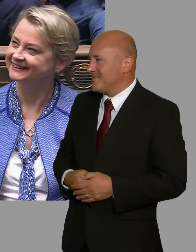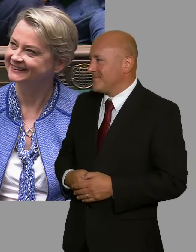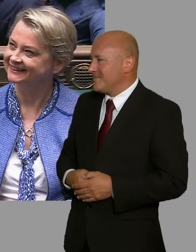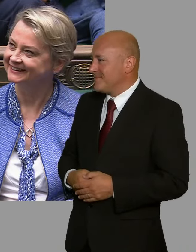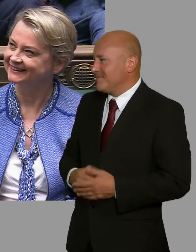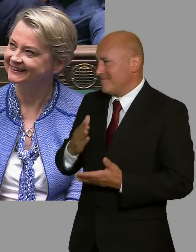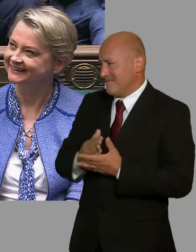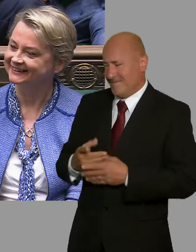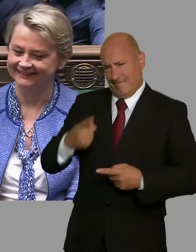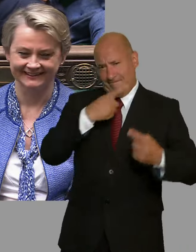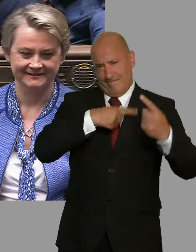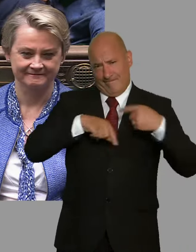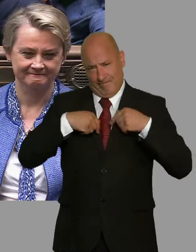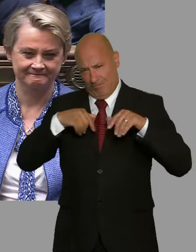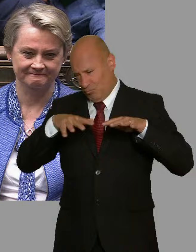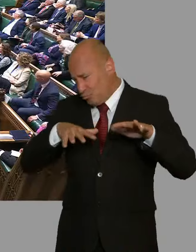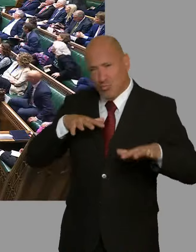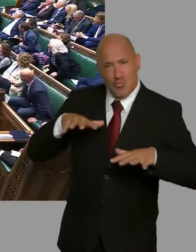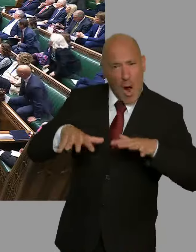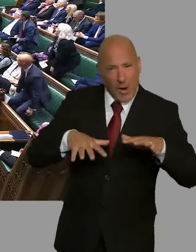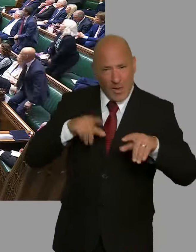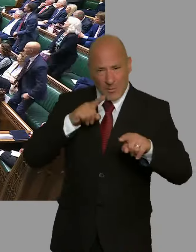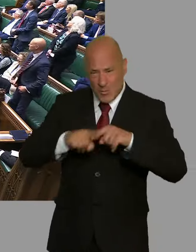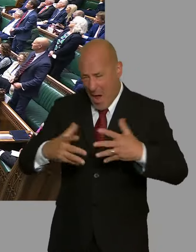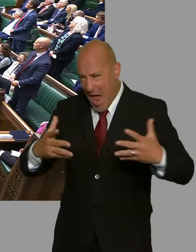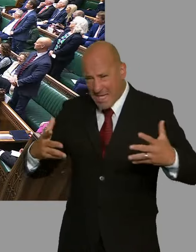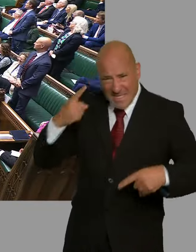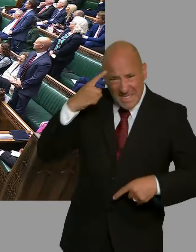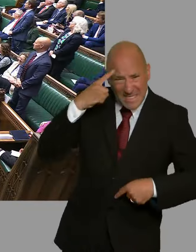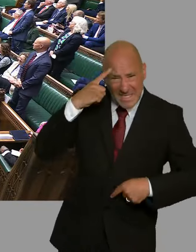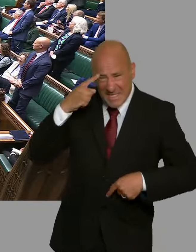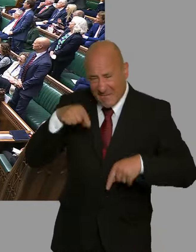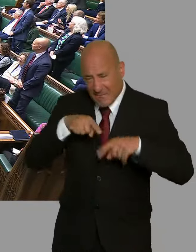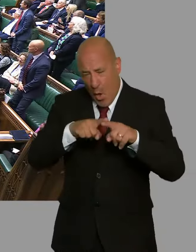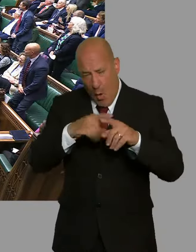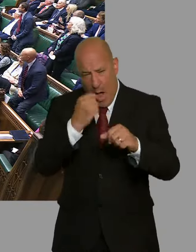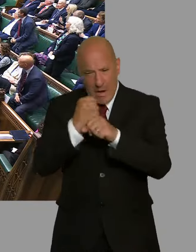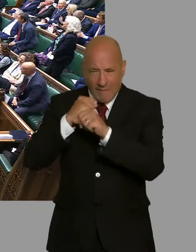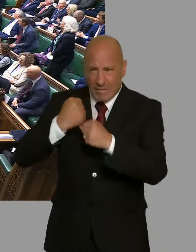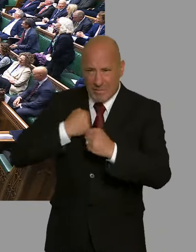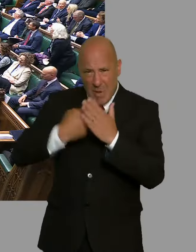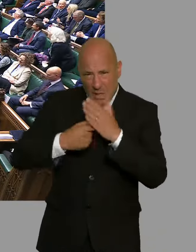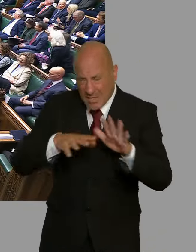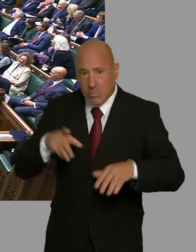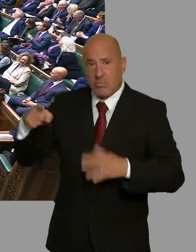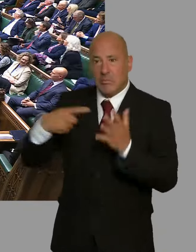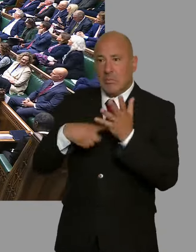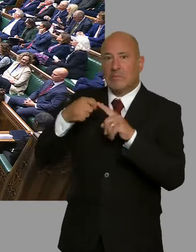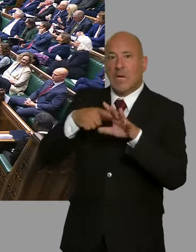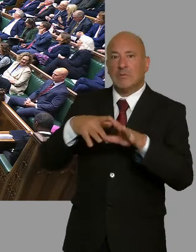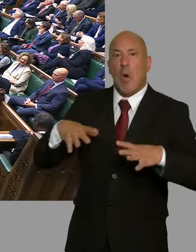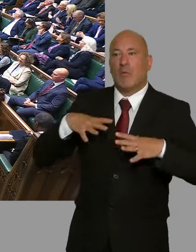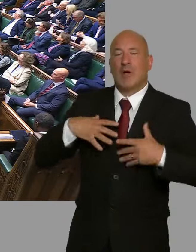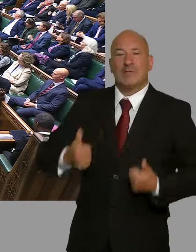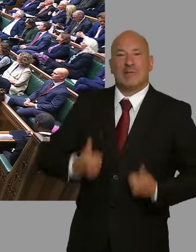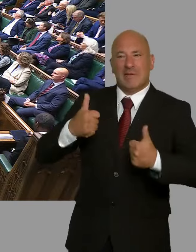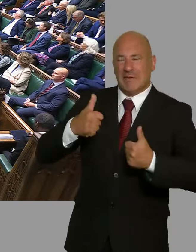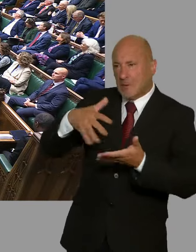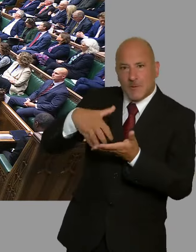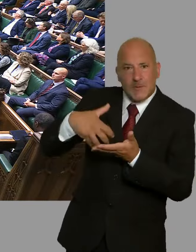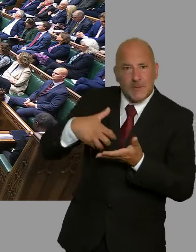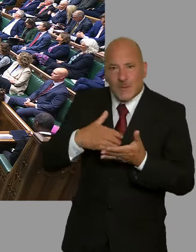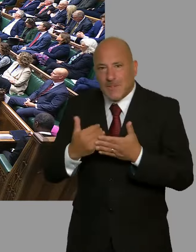speak to the relevant minister. Final question, Rosie Wright. Thank you, Mr. Speaker. Following on from my honourable friend, I also want to mark